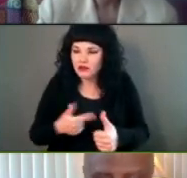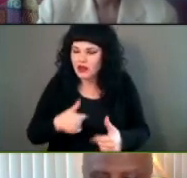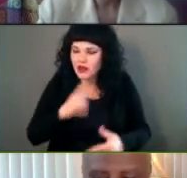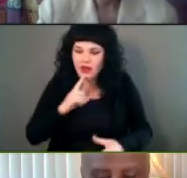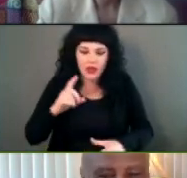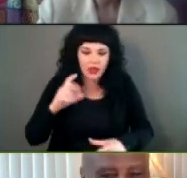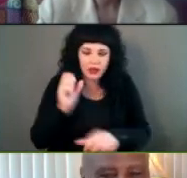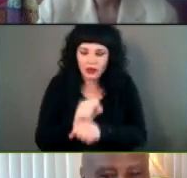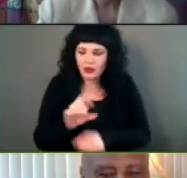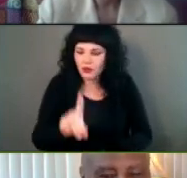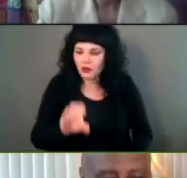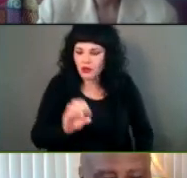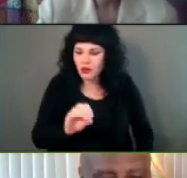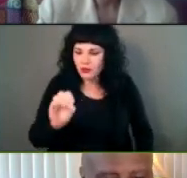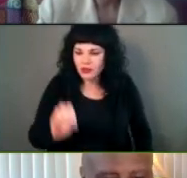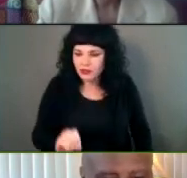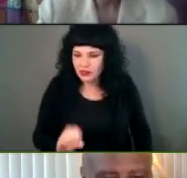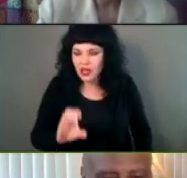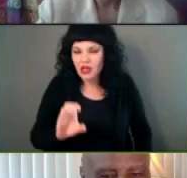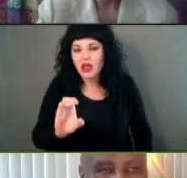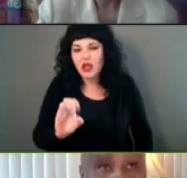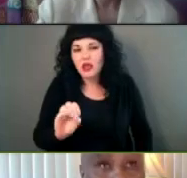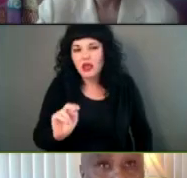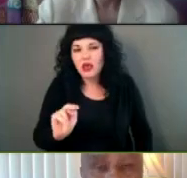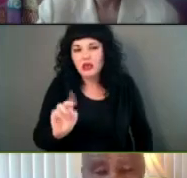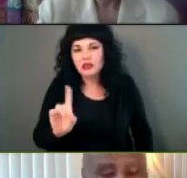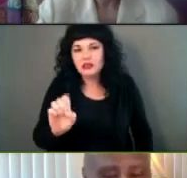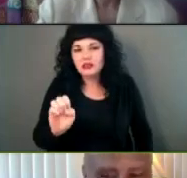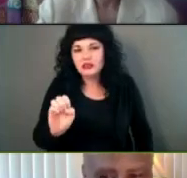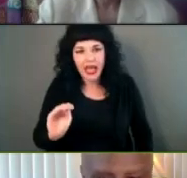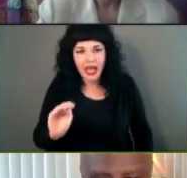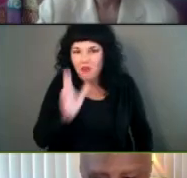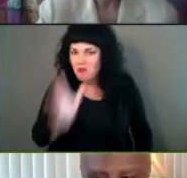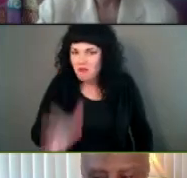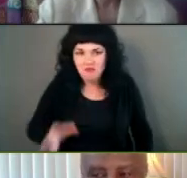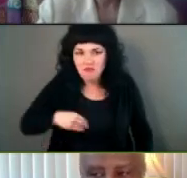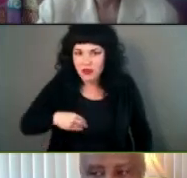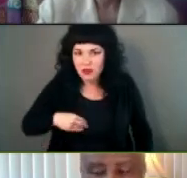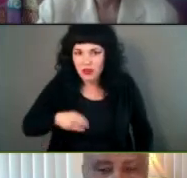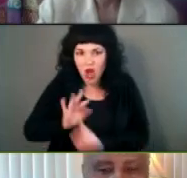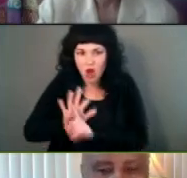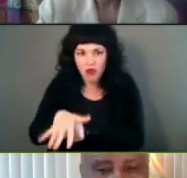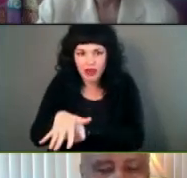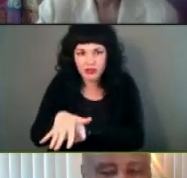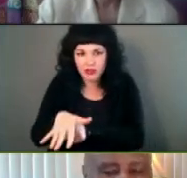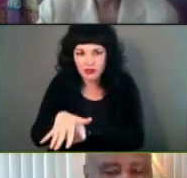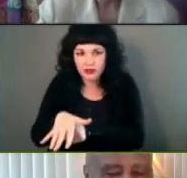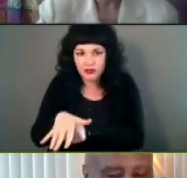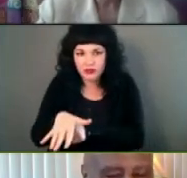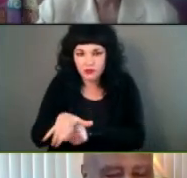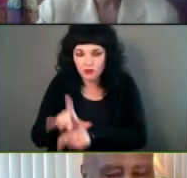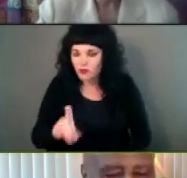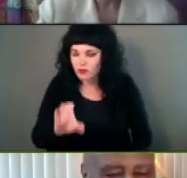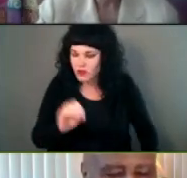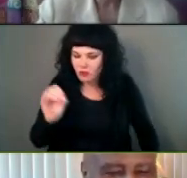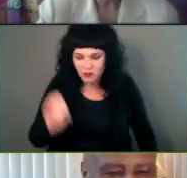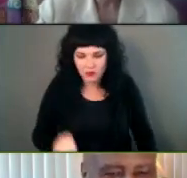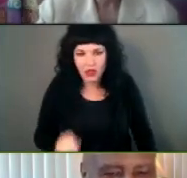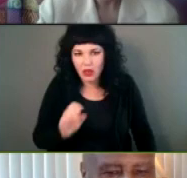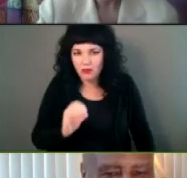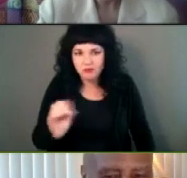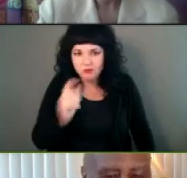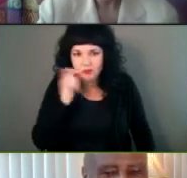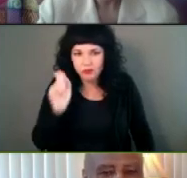unequivocally condemn oppression. Unequivocally. If you want to talk about an alternative means